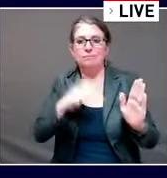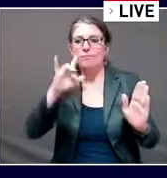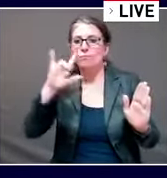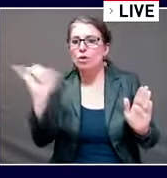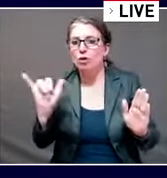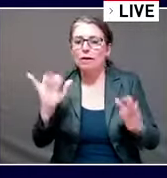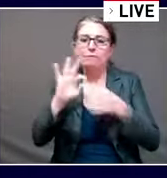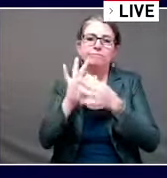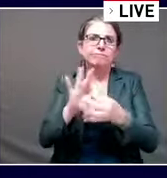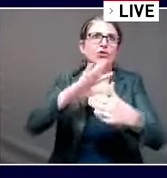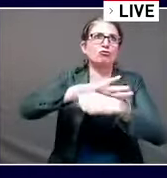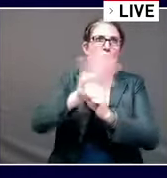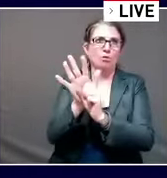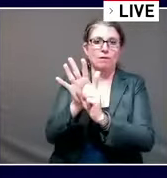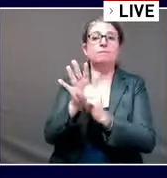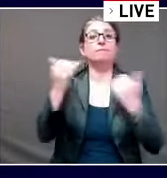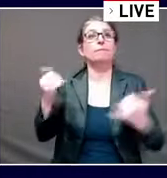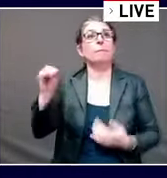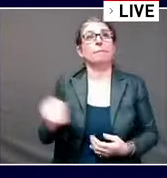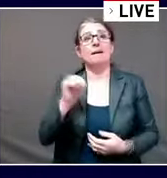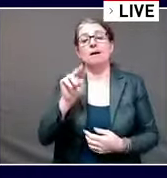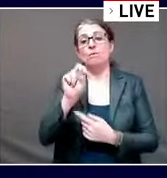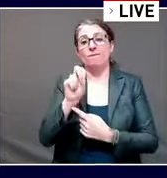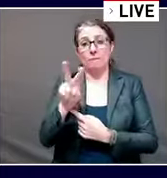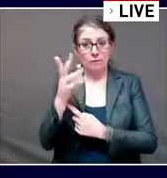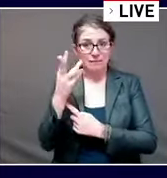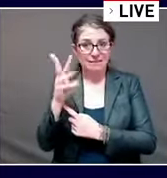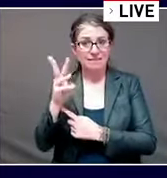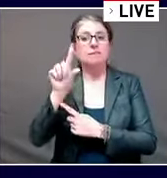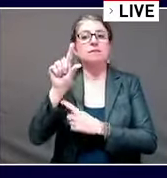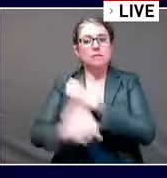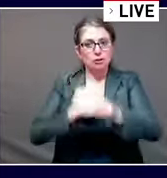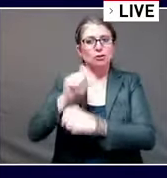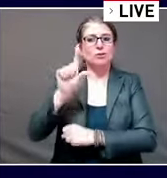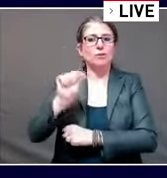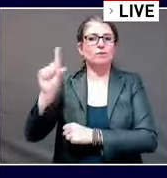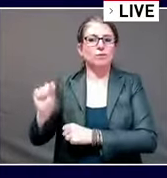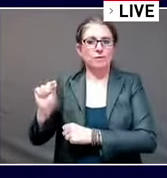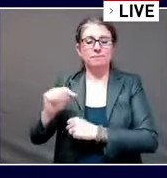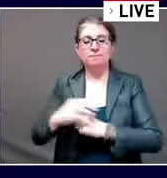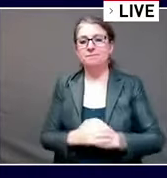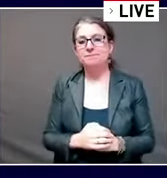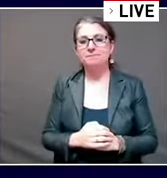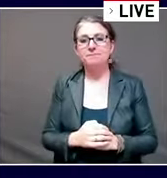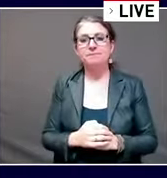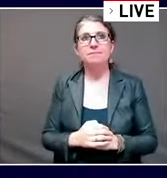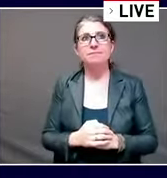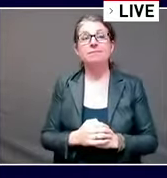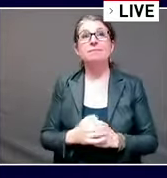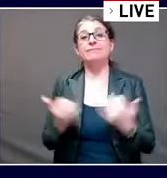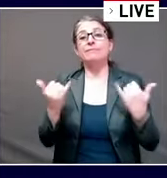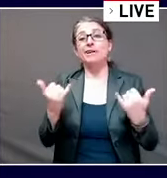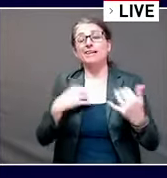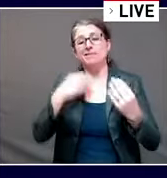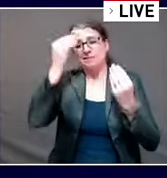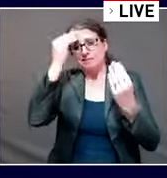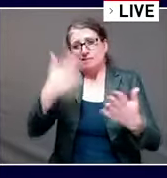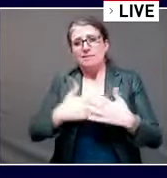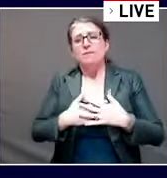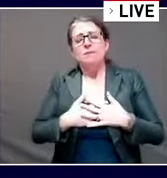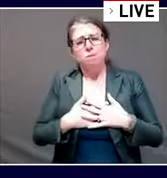today, Monday, November 16th, 2020. I begin today's briefing on a somber set of